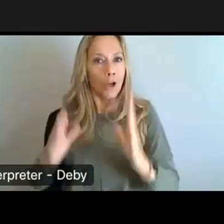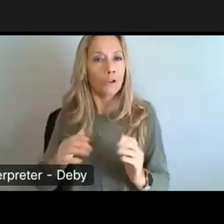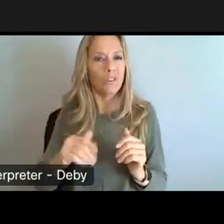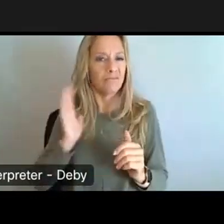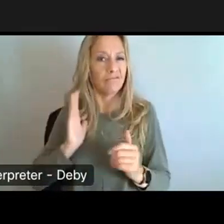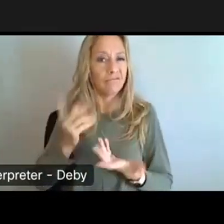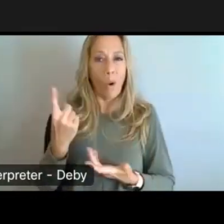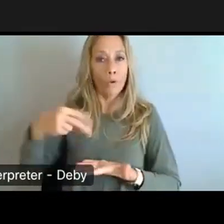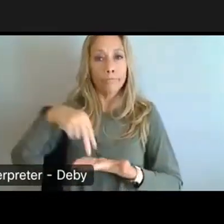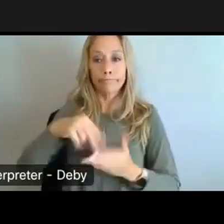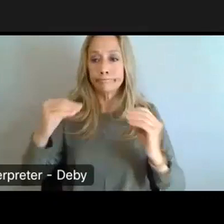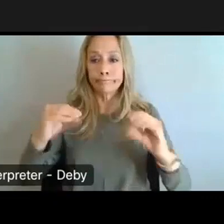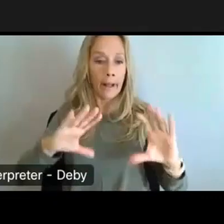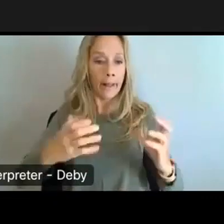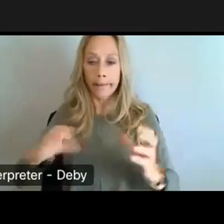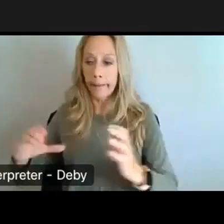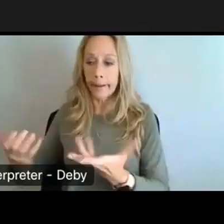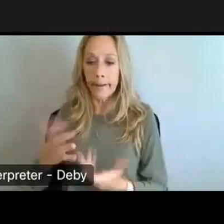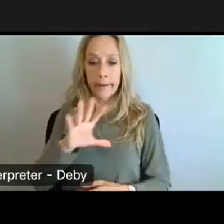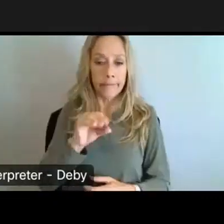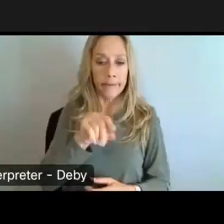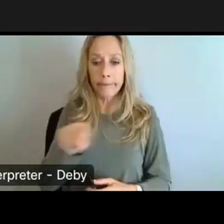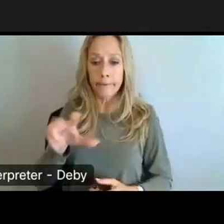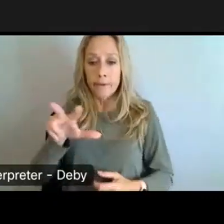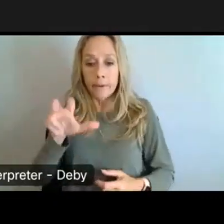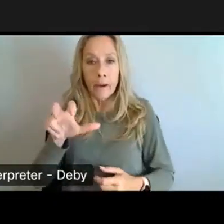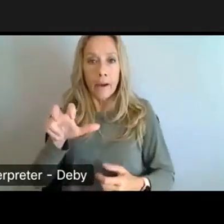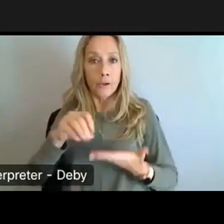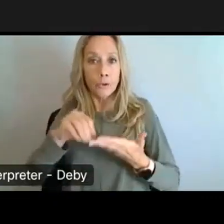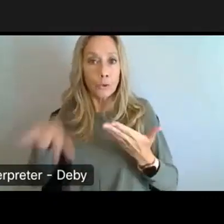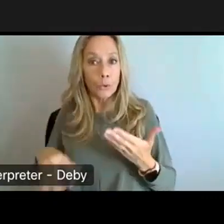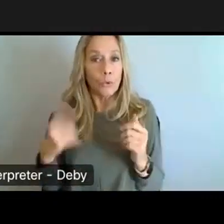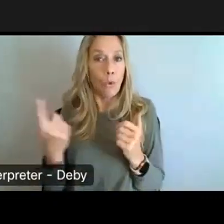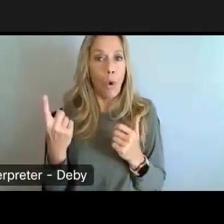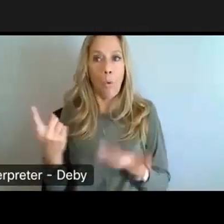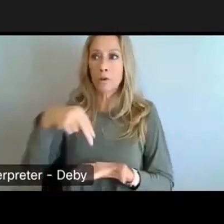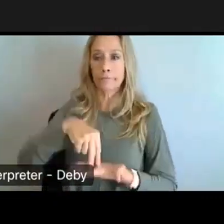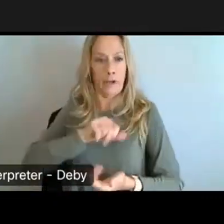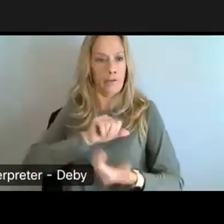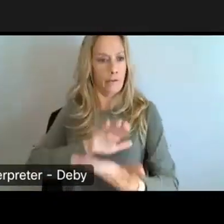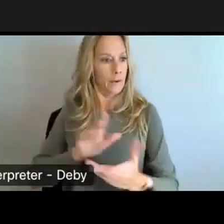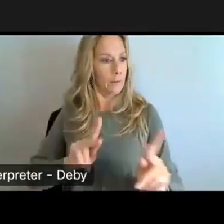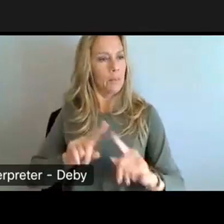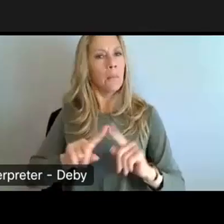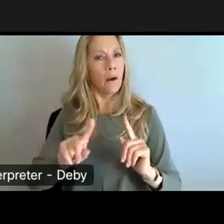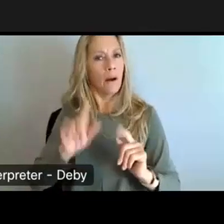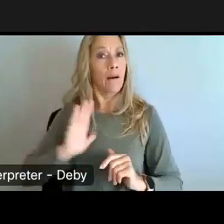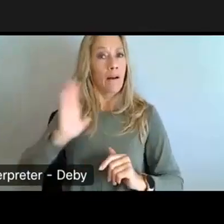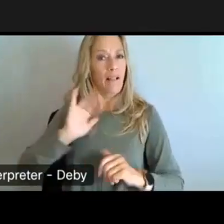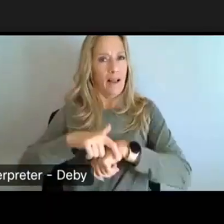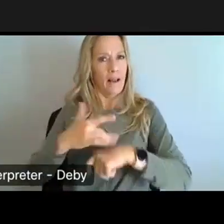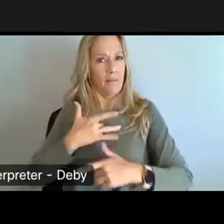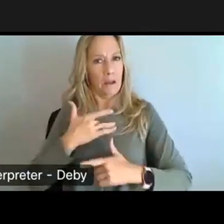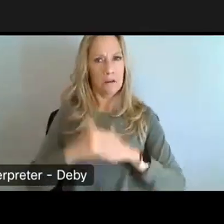to between 50 and 300 students, and you're always up in front of them, but you always felt comfortable because you knew